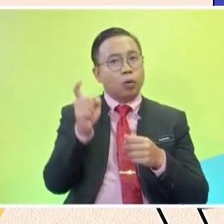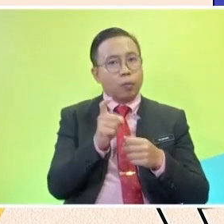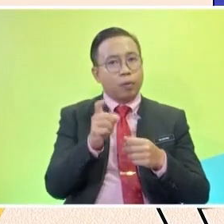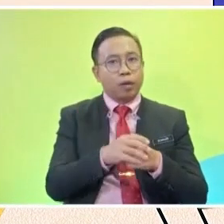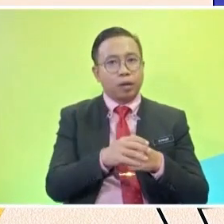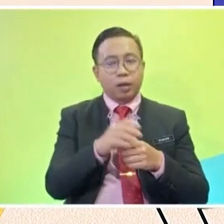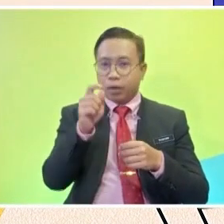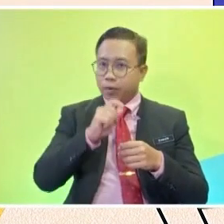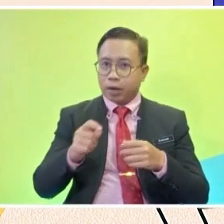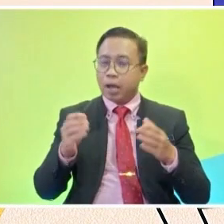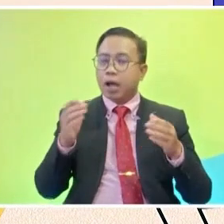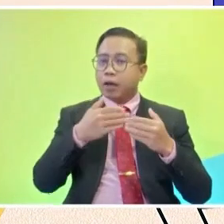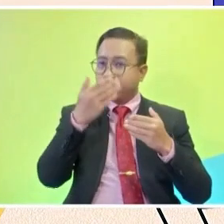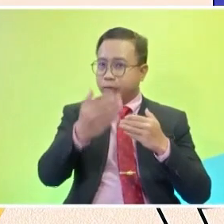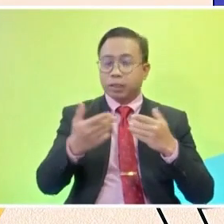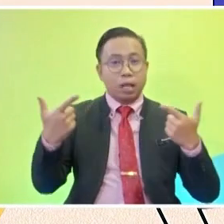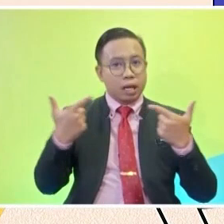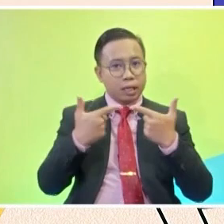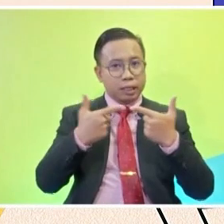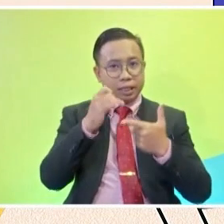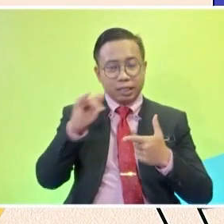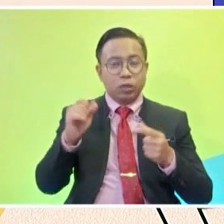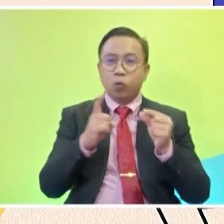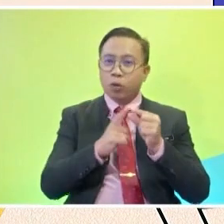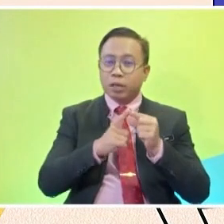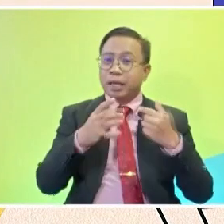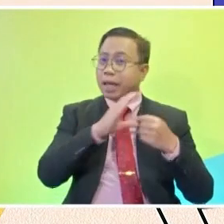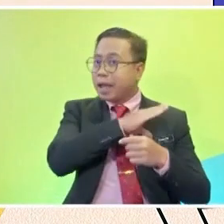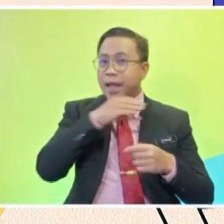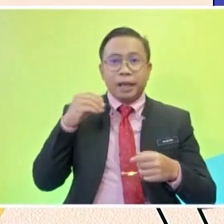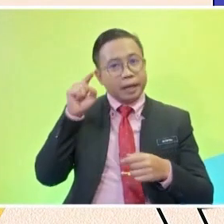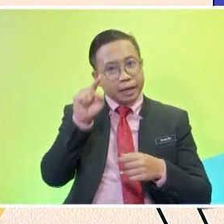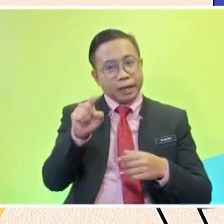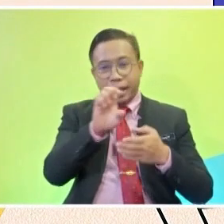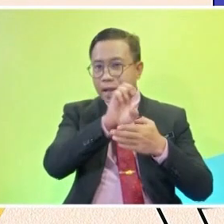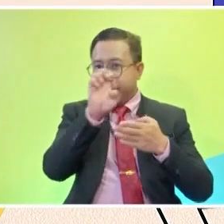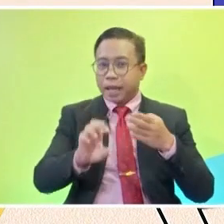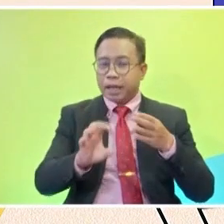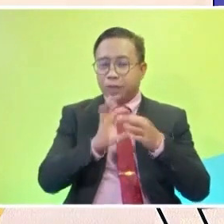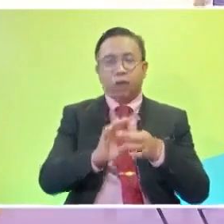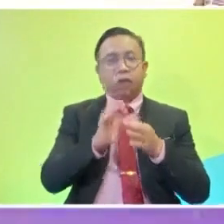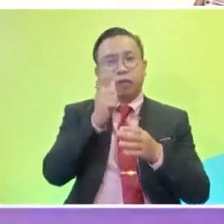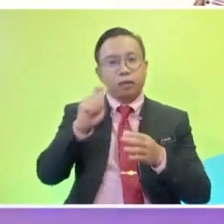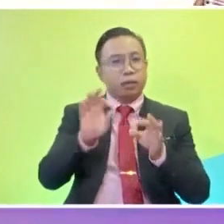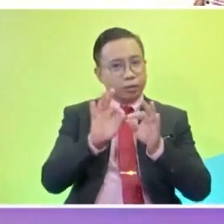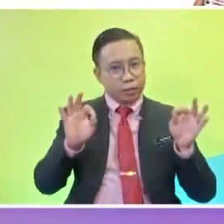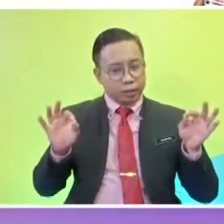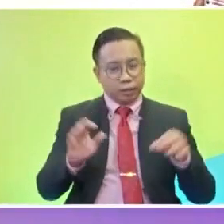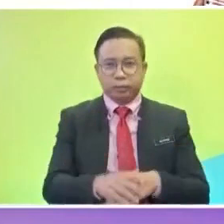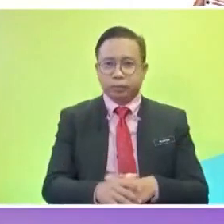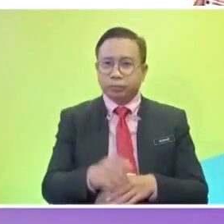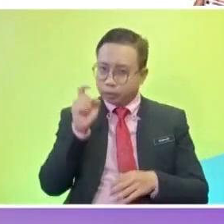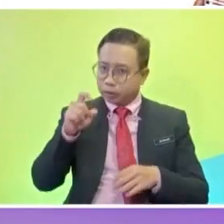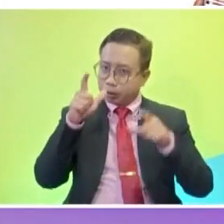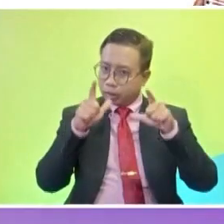like right after the linking word, and also a full stop at the end of the sentence. Well, do I have to put at all the